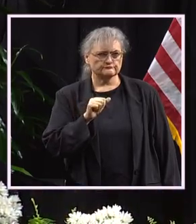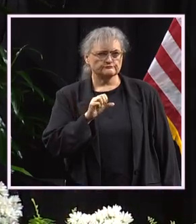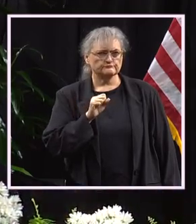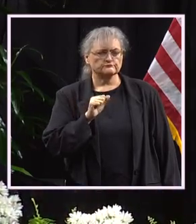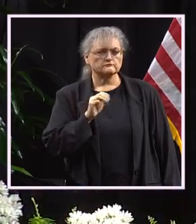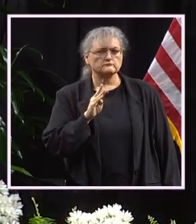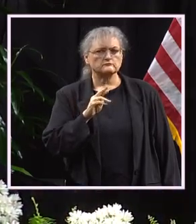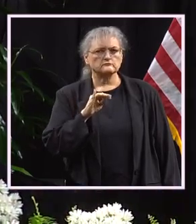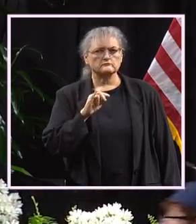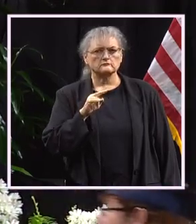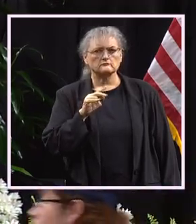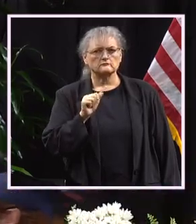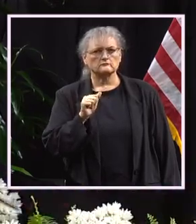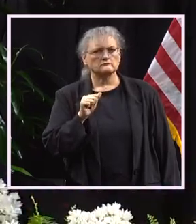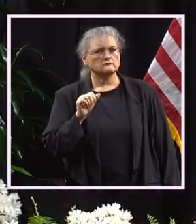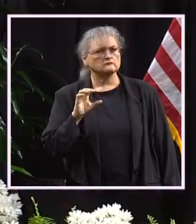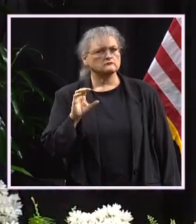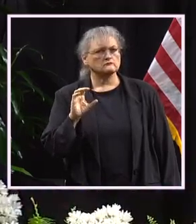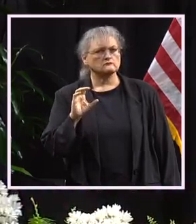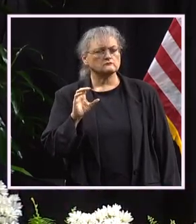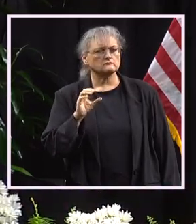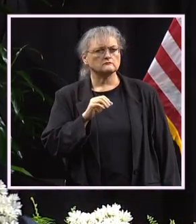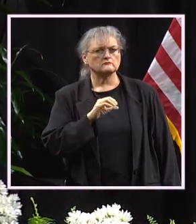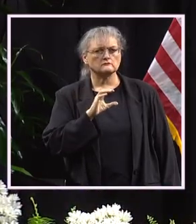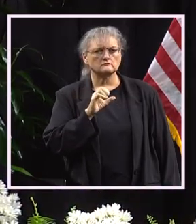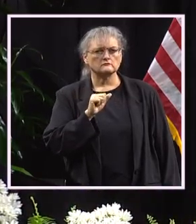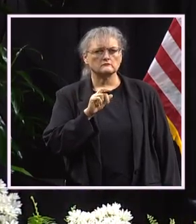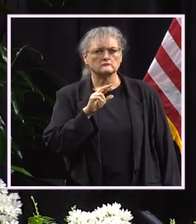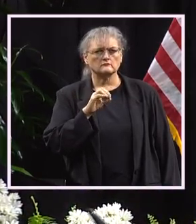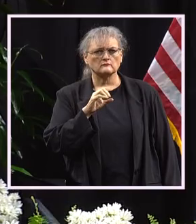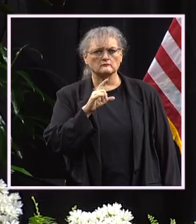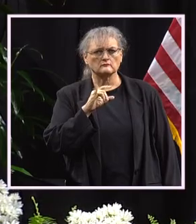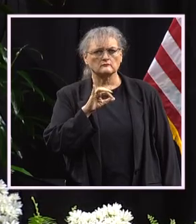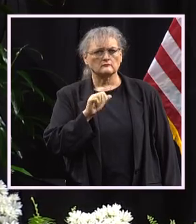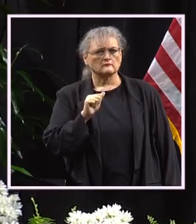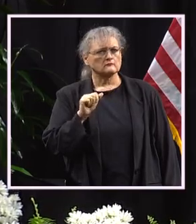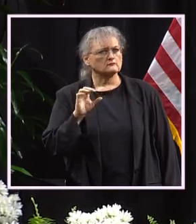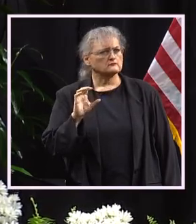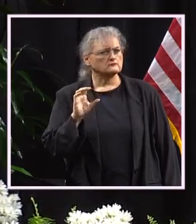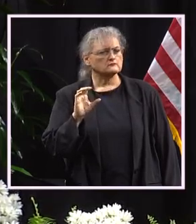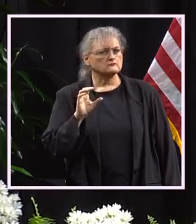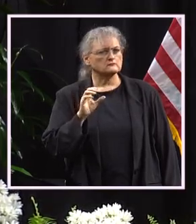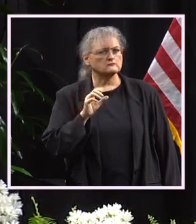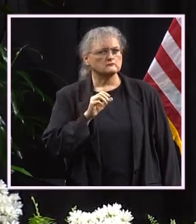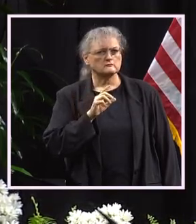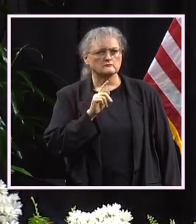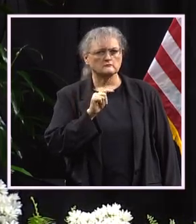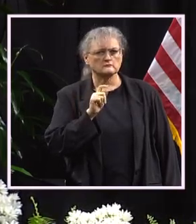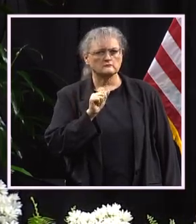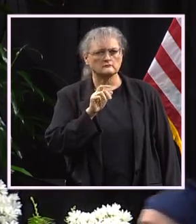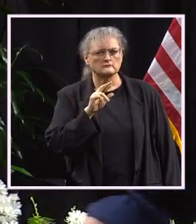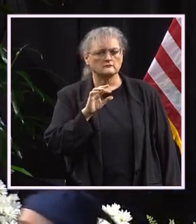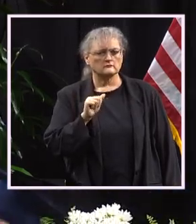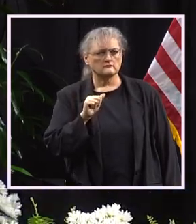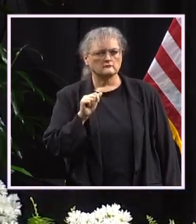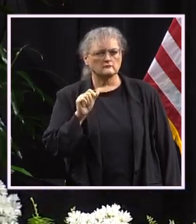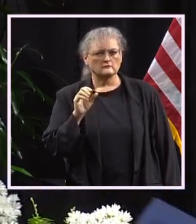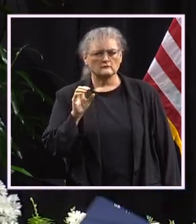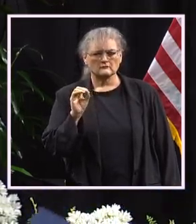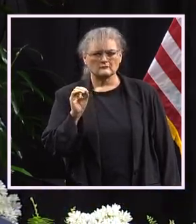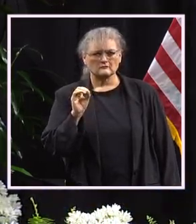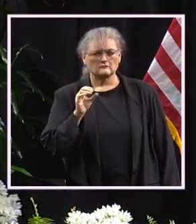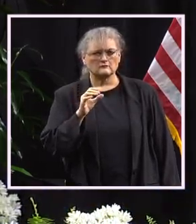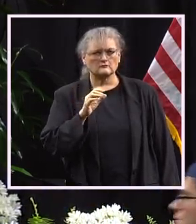Sabrina M. Cordova, cum laude. Carolina Gallegos, summa cum laude. Sarah Lada, summa cum